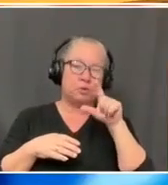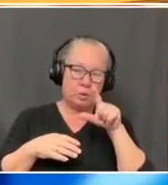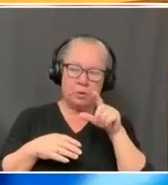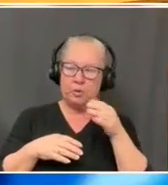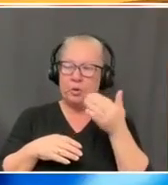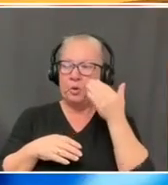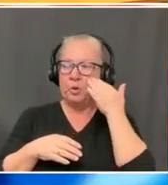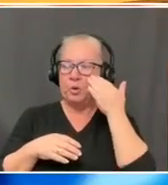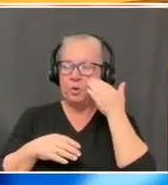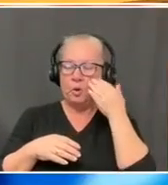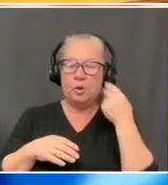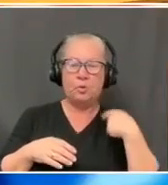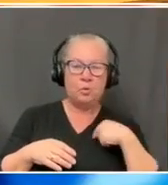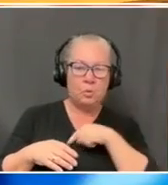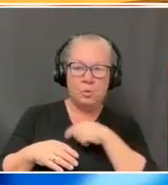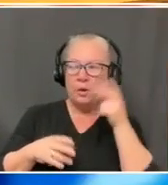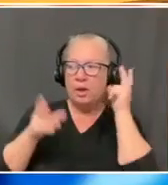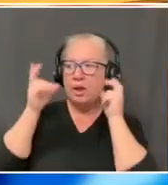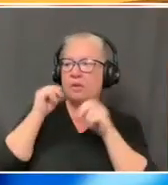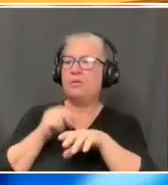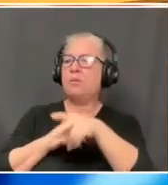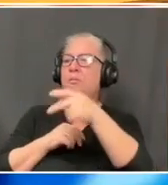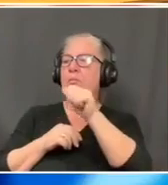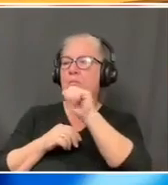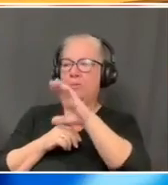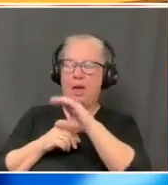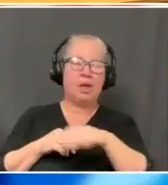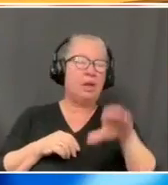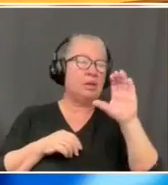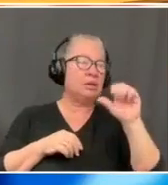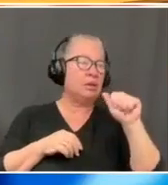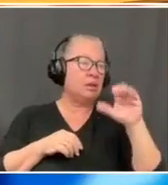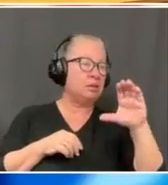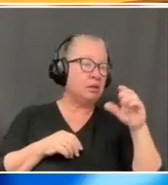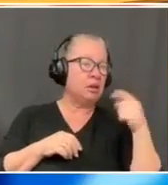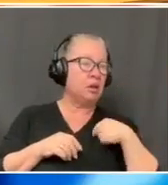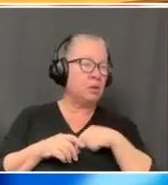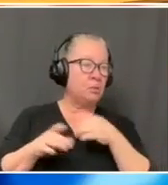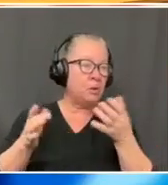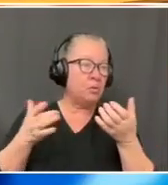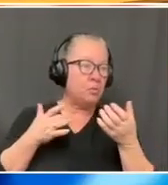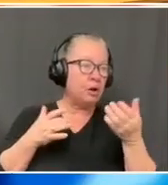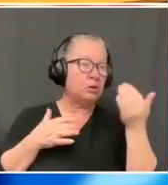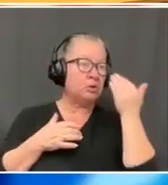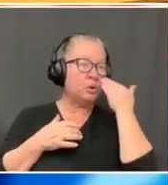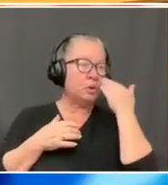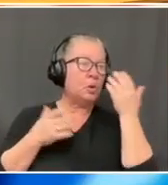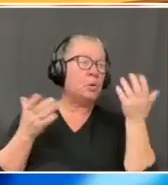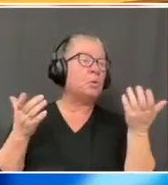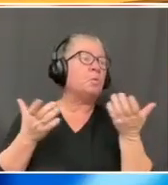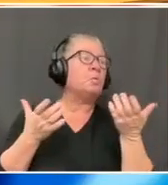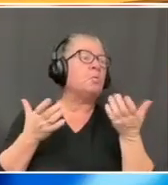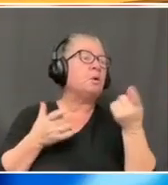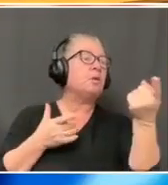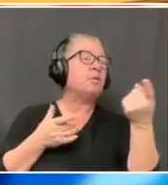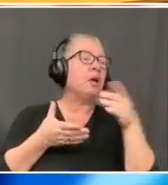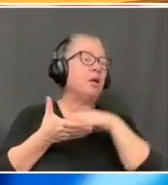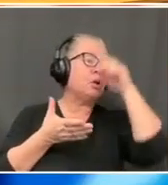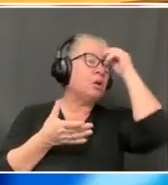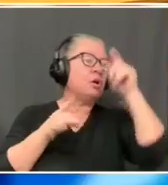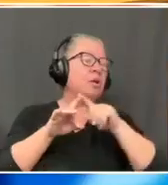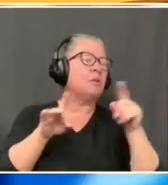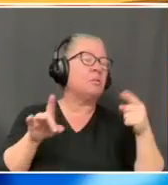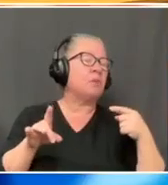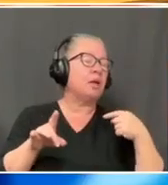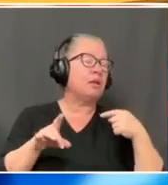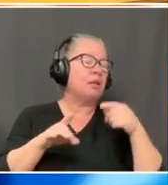and the CAC really often that they want to make sure they're giving us input, right? Not just getting information and learning about things, but helping us